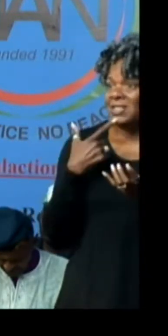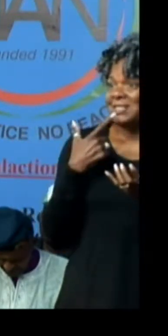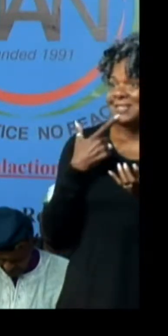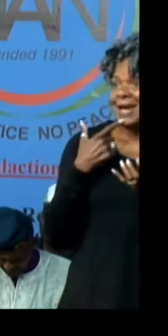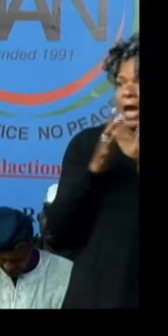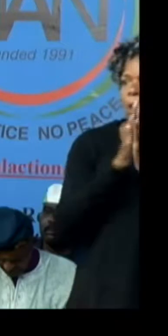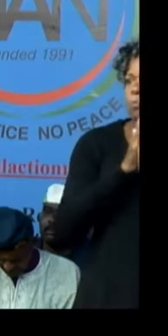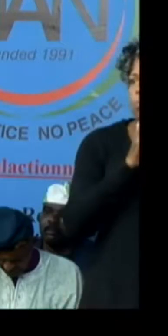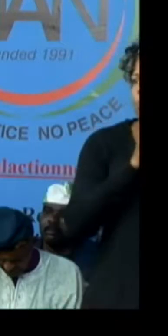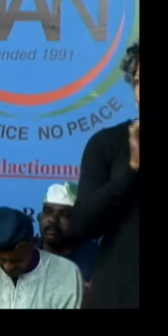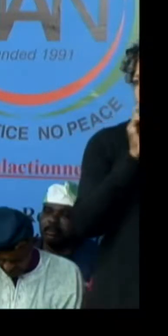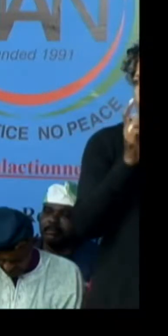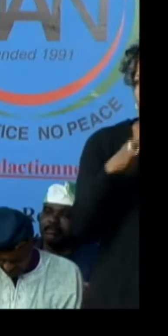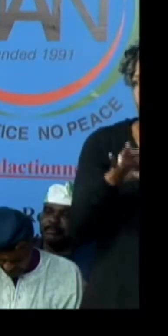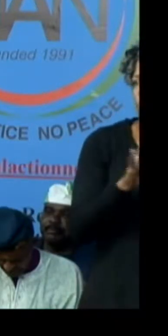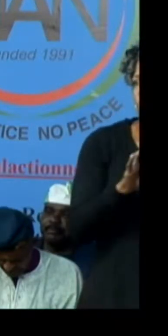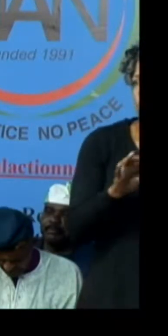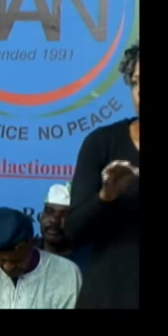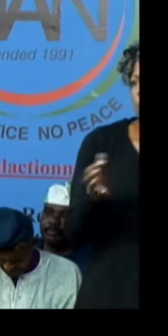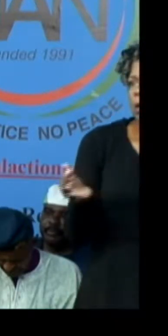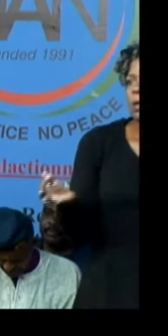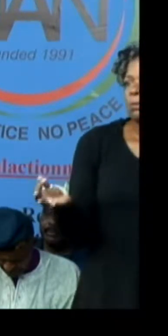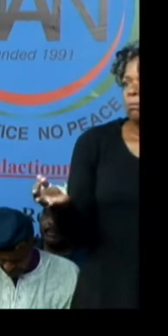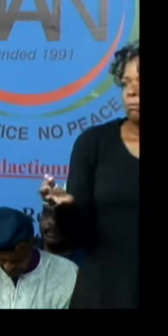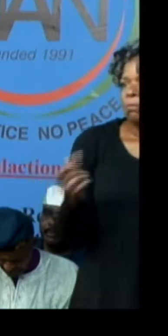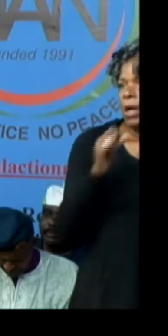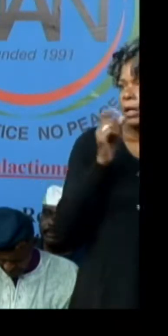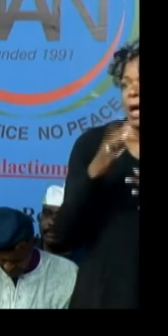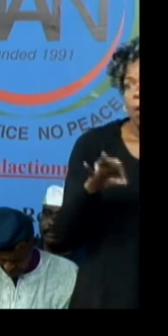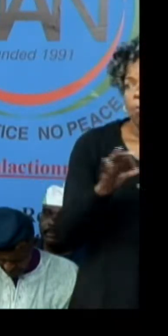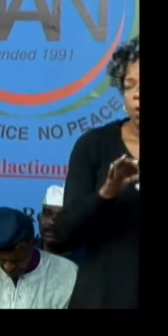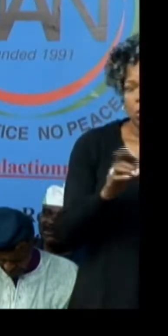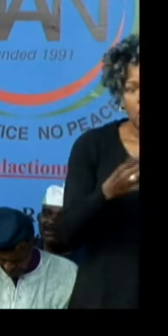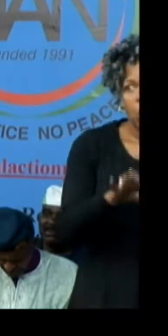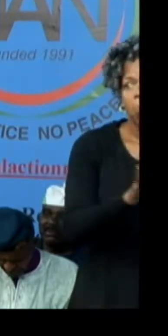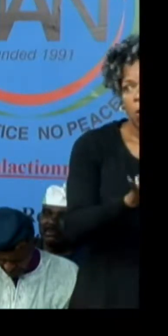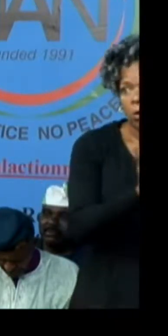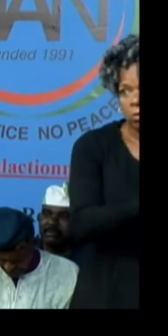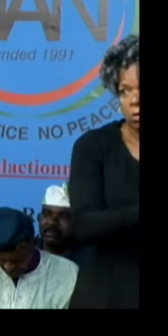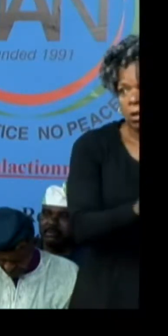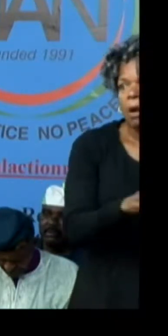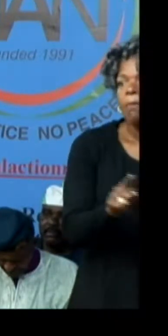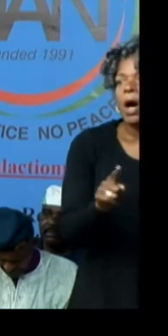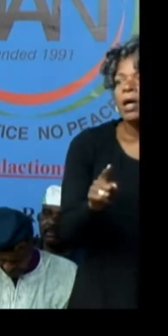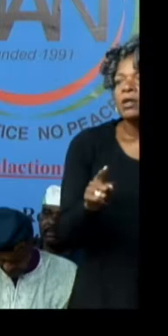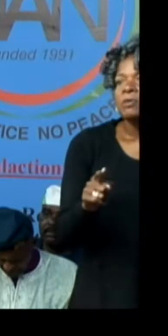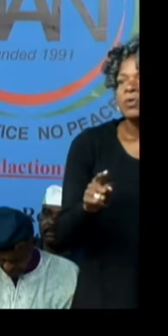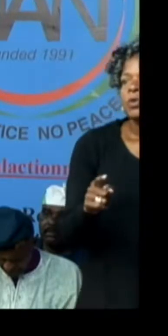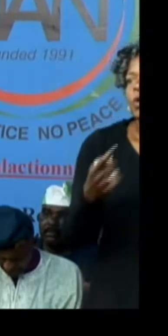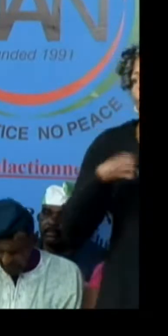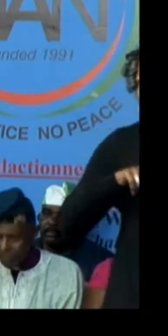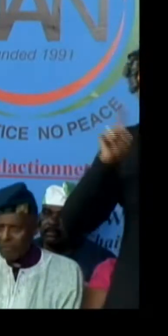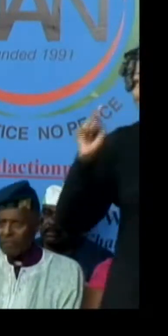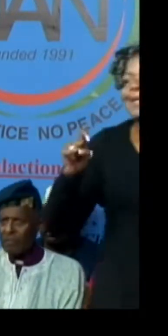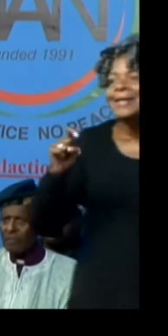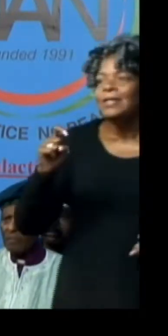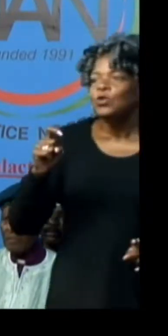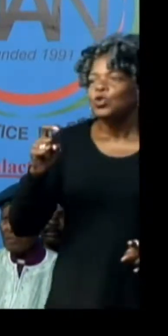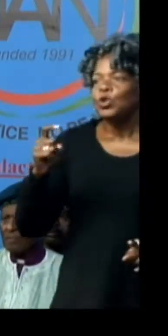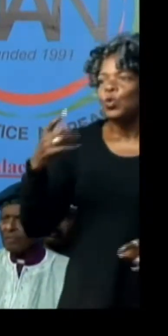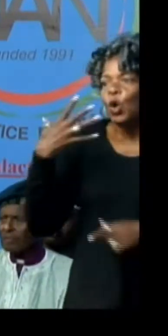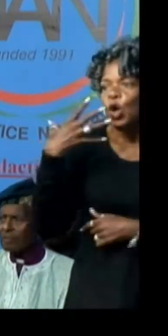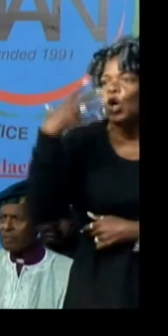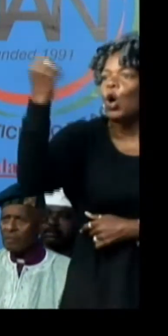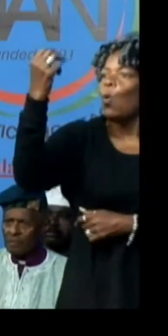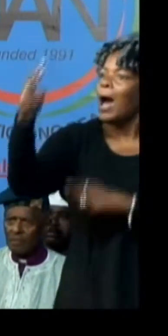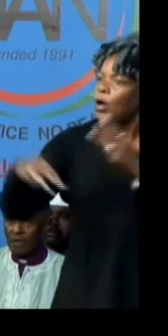without disrespecting the meditation, but we physically have to go out, interact with the people, and